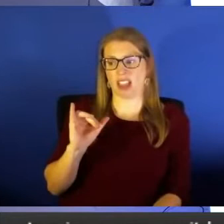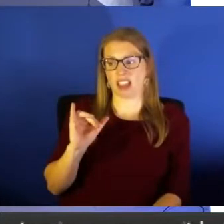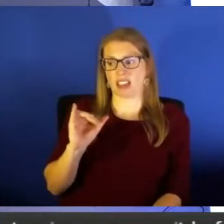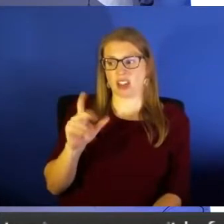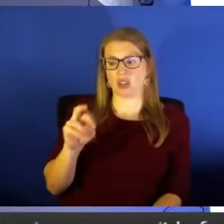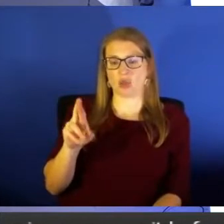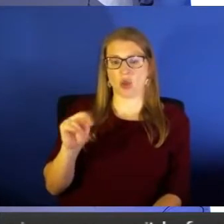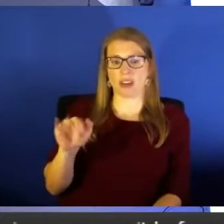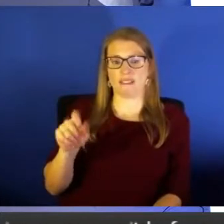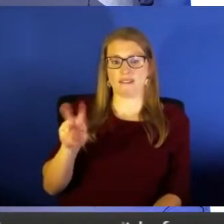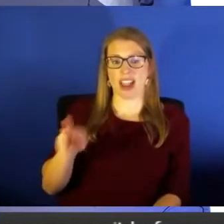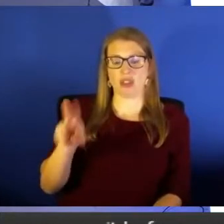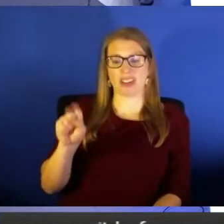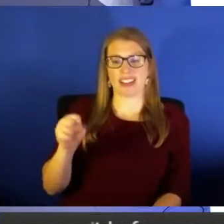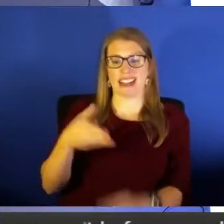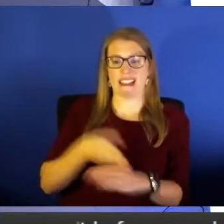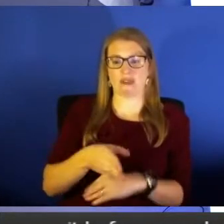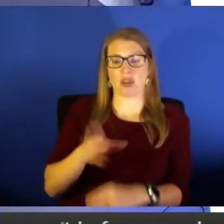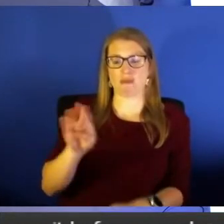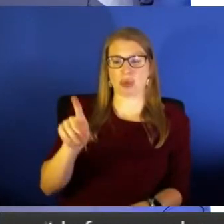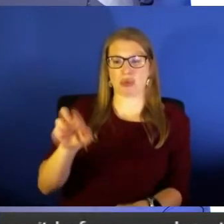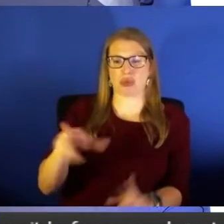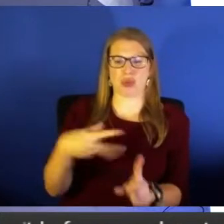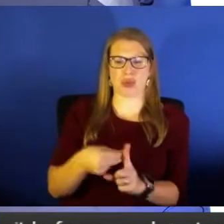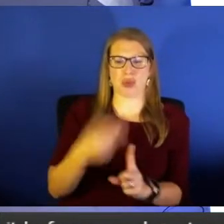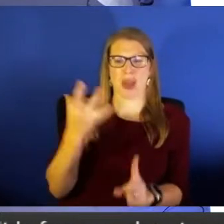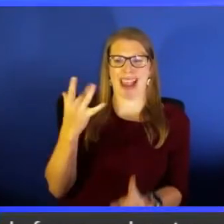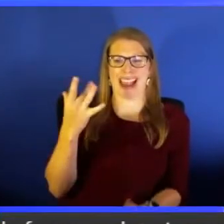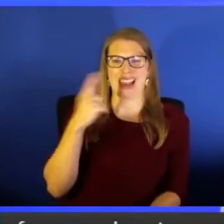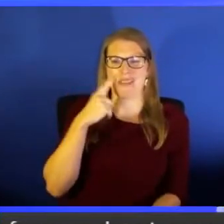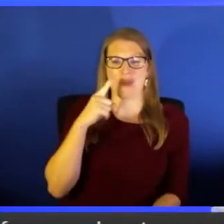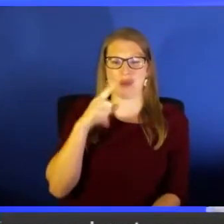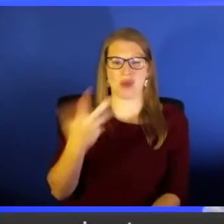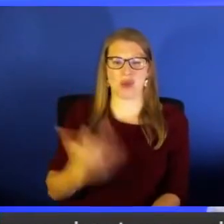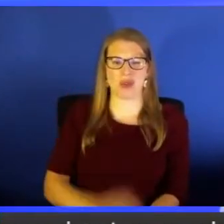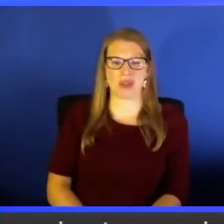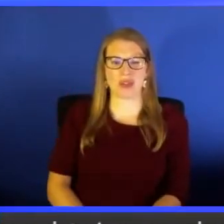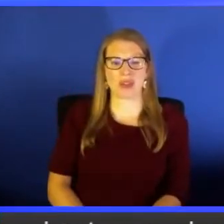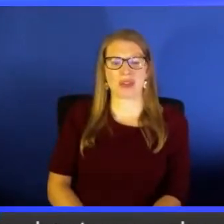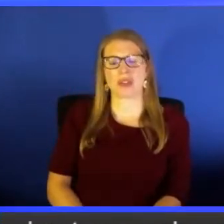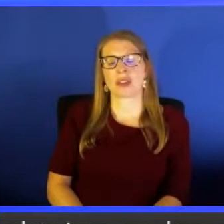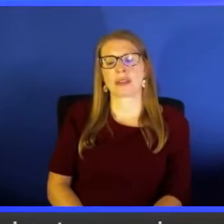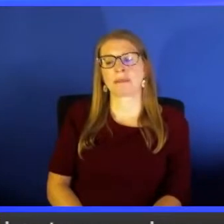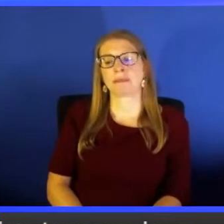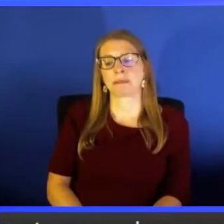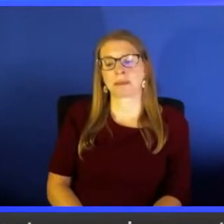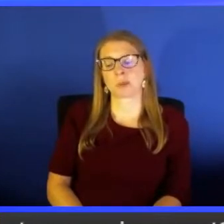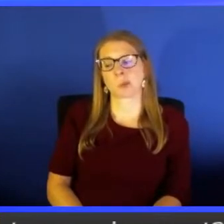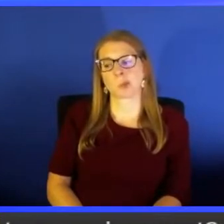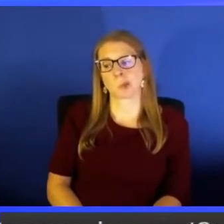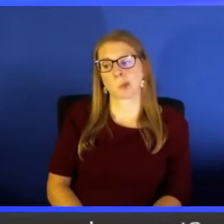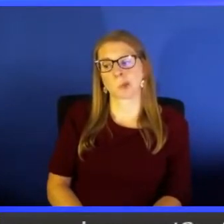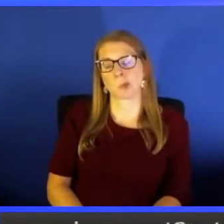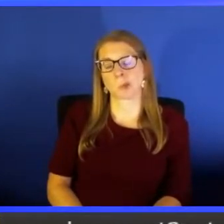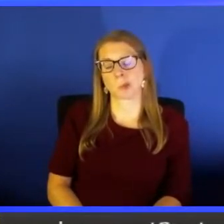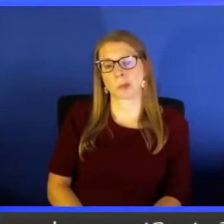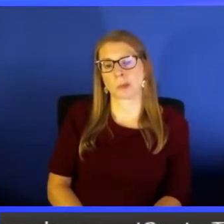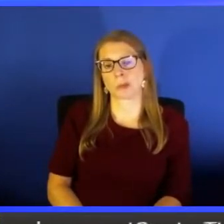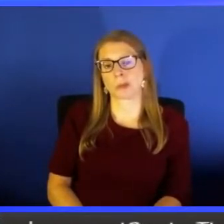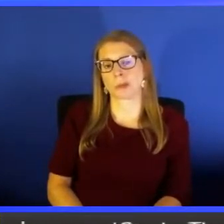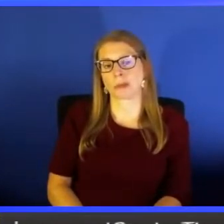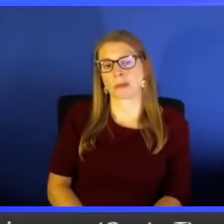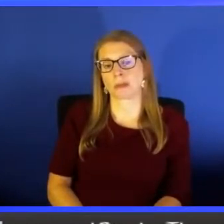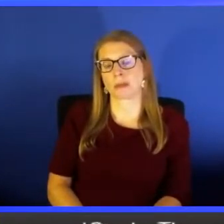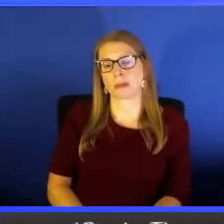shot. So he wants to know why. Well, I mean, I think we've seen this throughout the vaccine, the